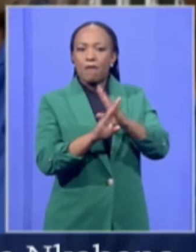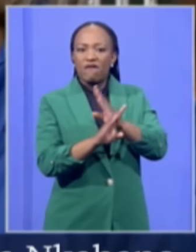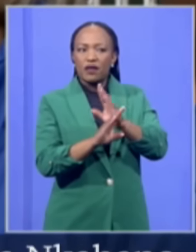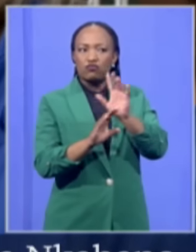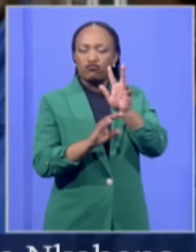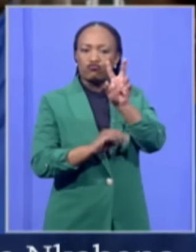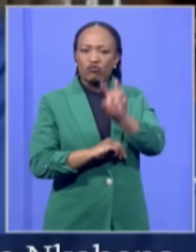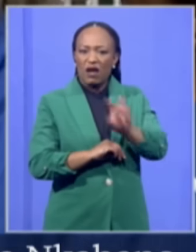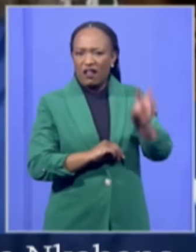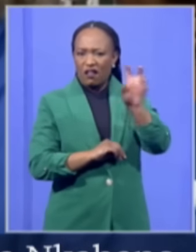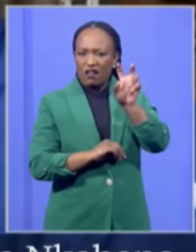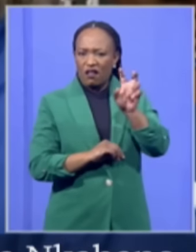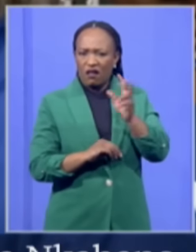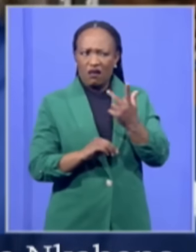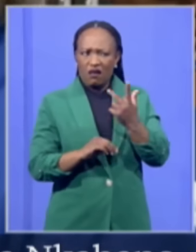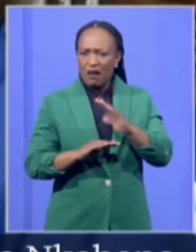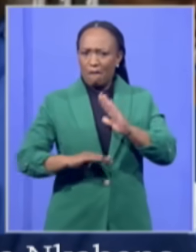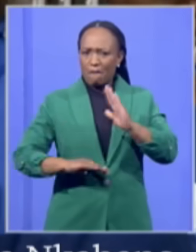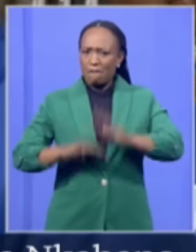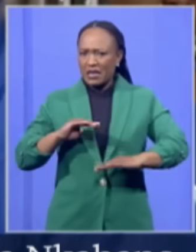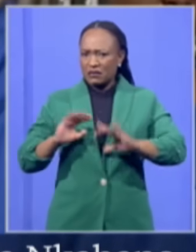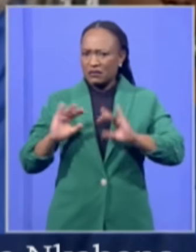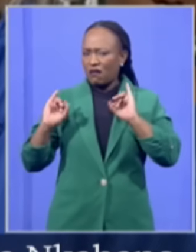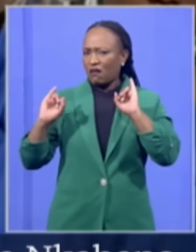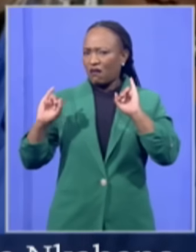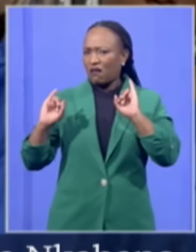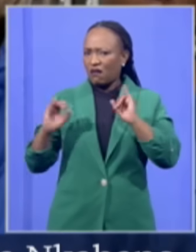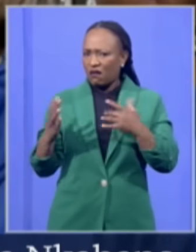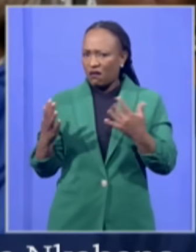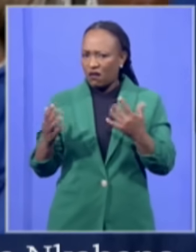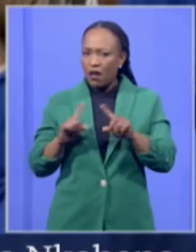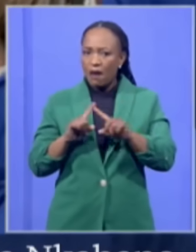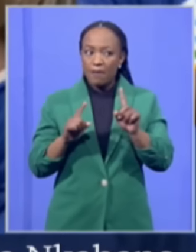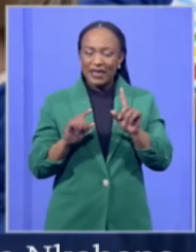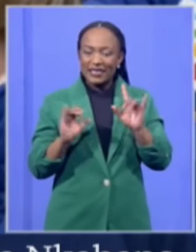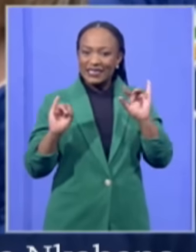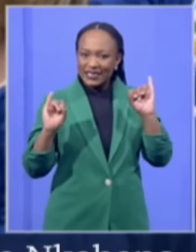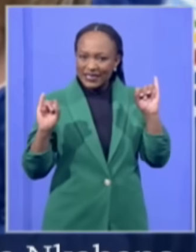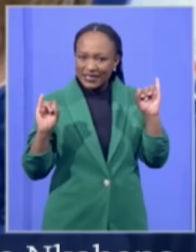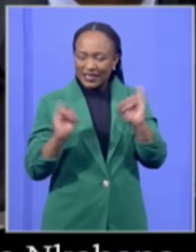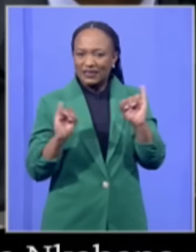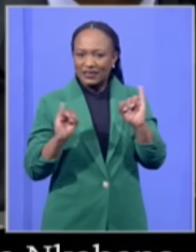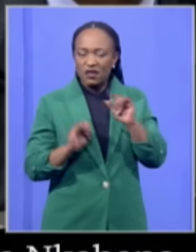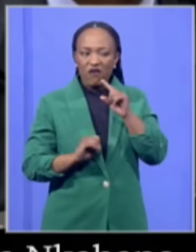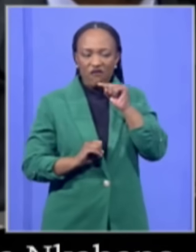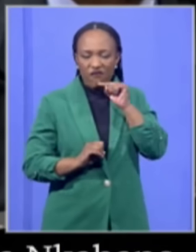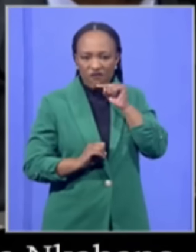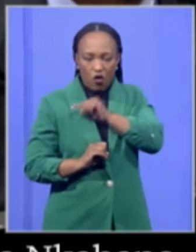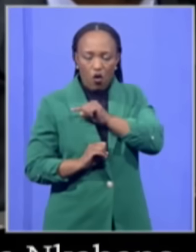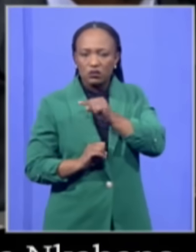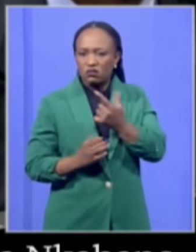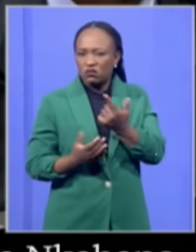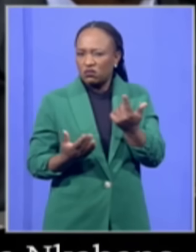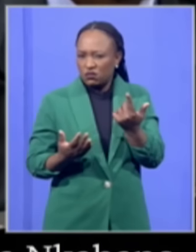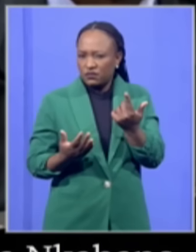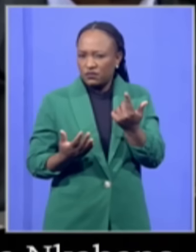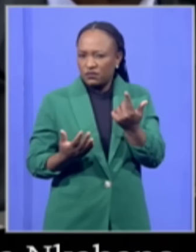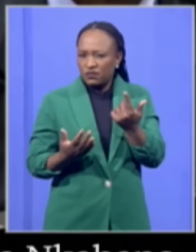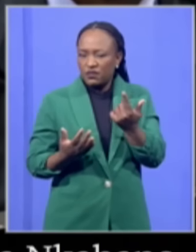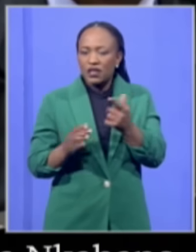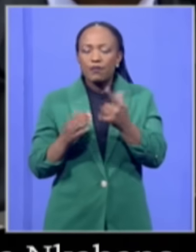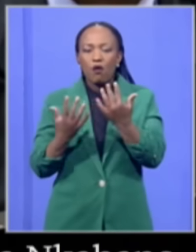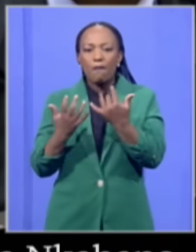for, that is punished in the most severe terms. But serious fraud and the misleading of Parliament